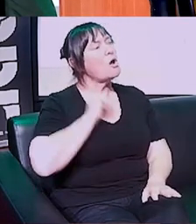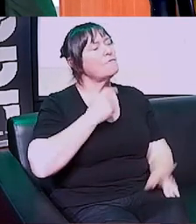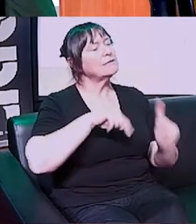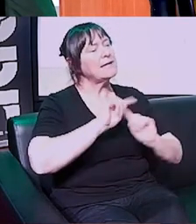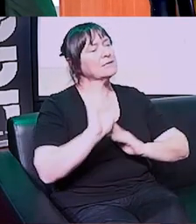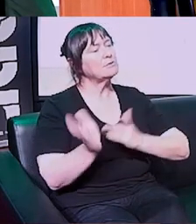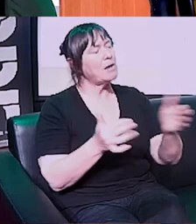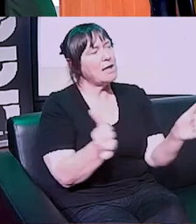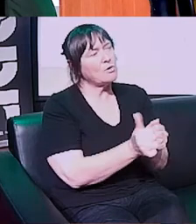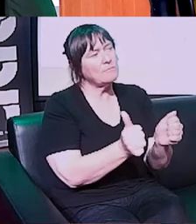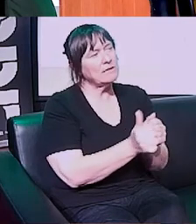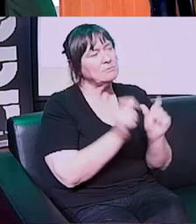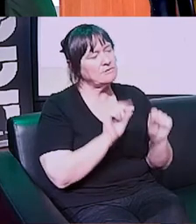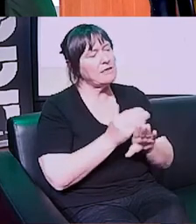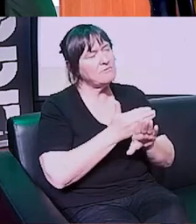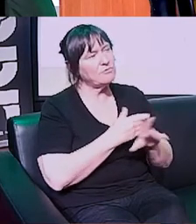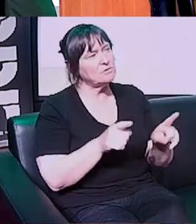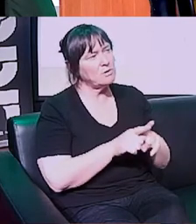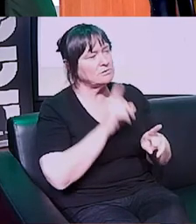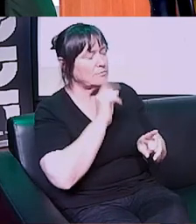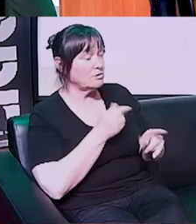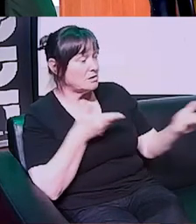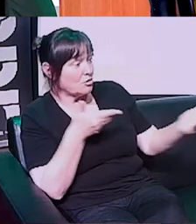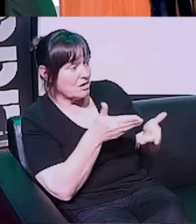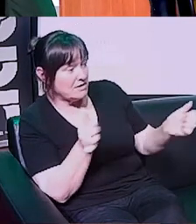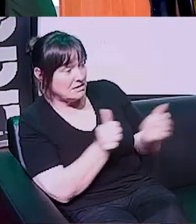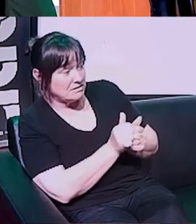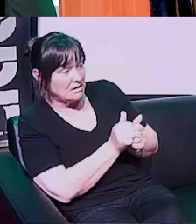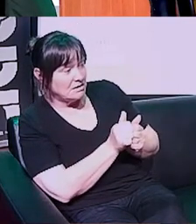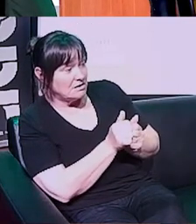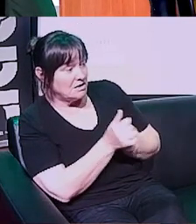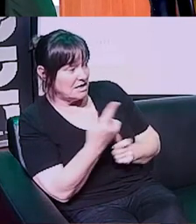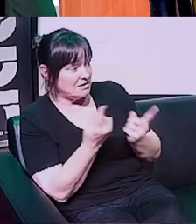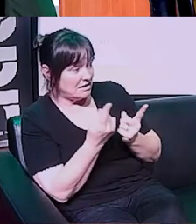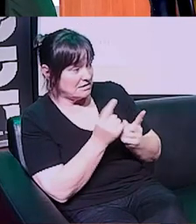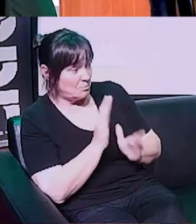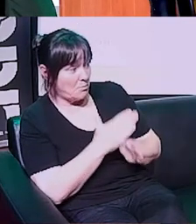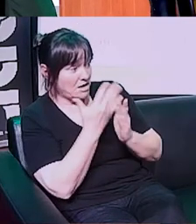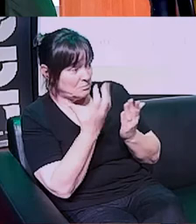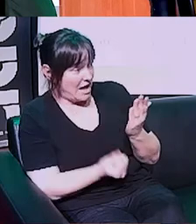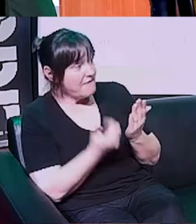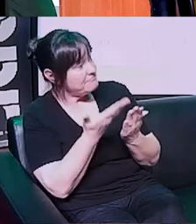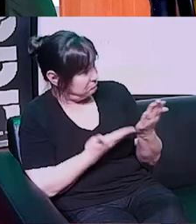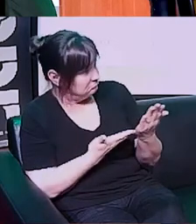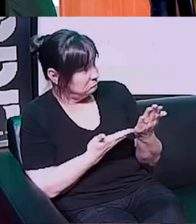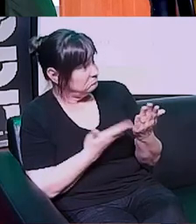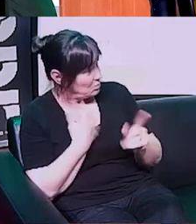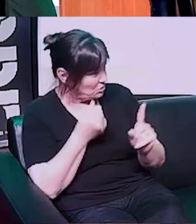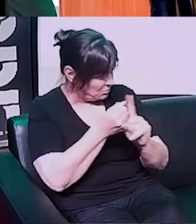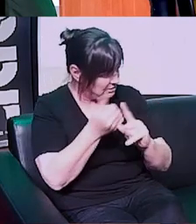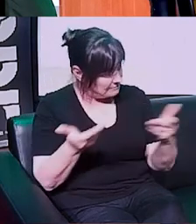well. So you can come to an agreement and say, hey, look, these are some of the sorts of priorities that we want to push